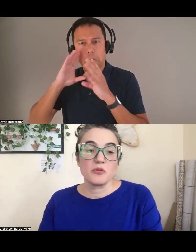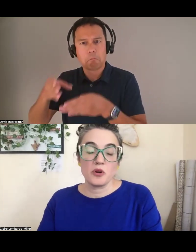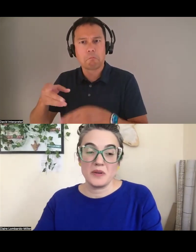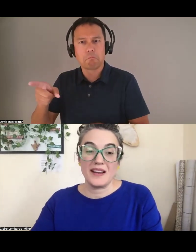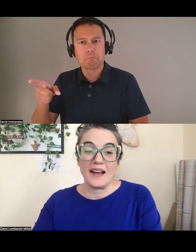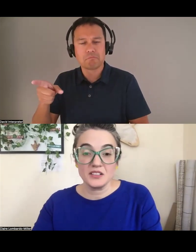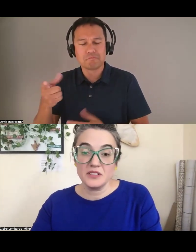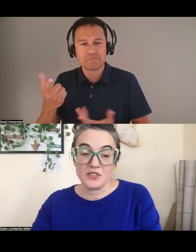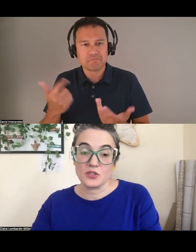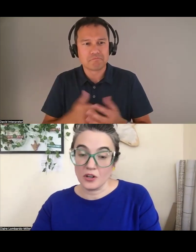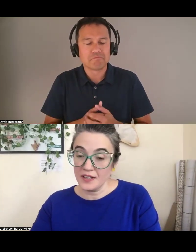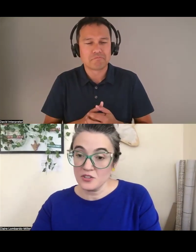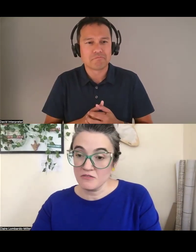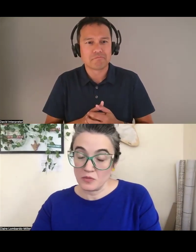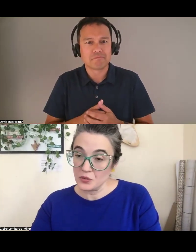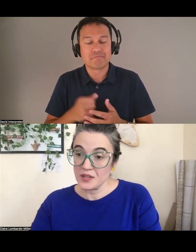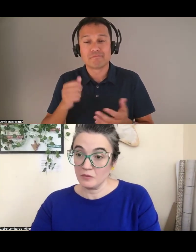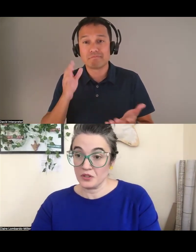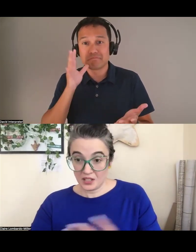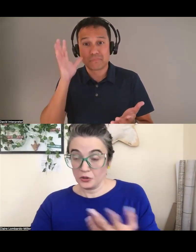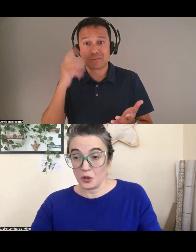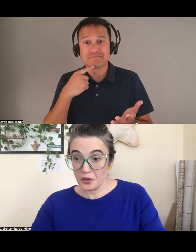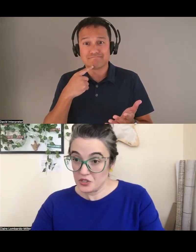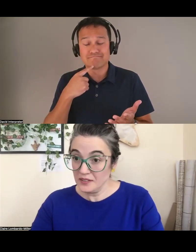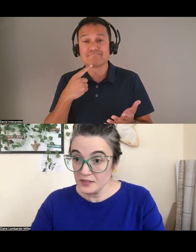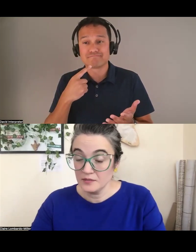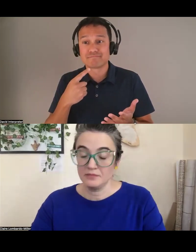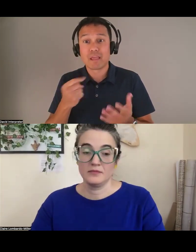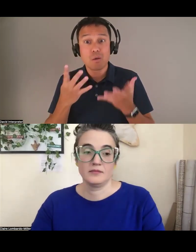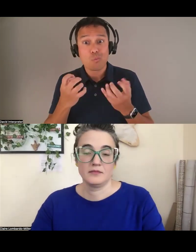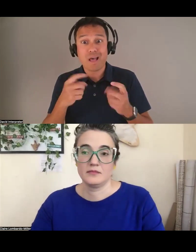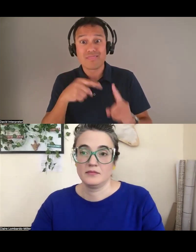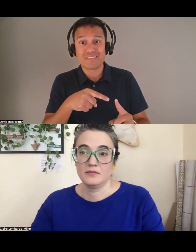Families report being actively discouraged from using particular approaches.